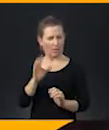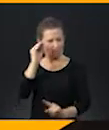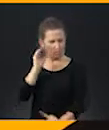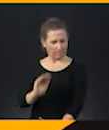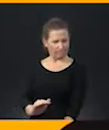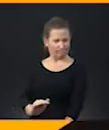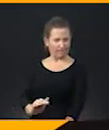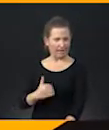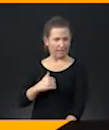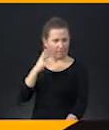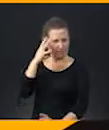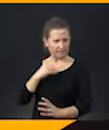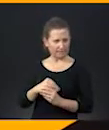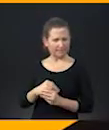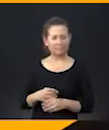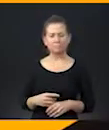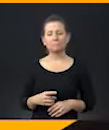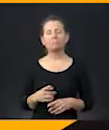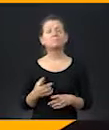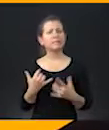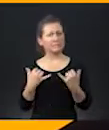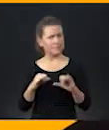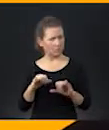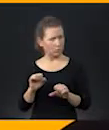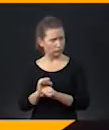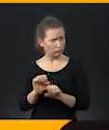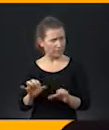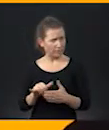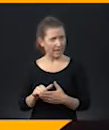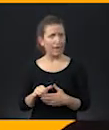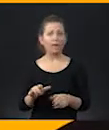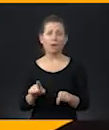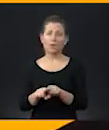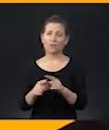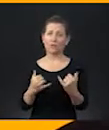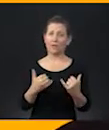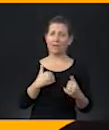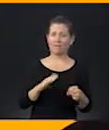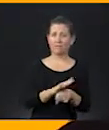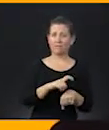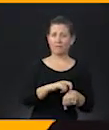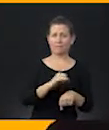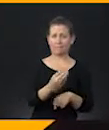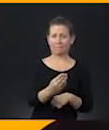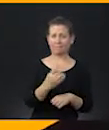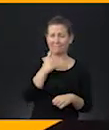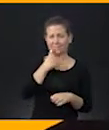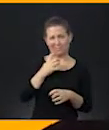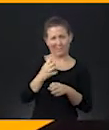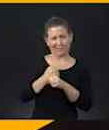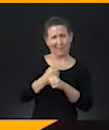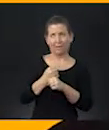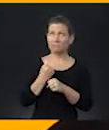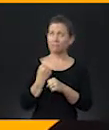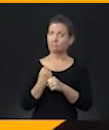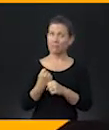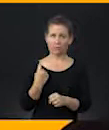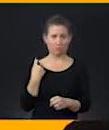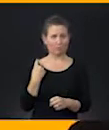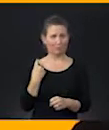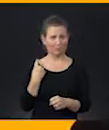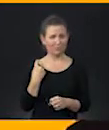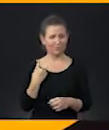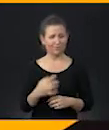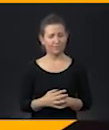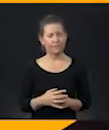with a little boy with autism. And then I currently still do that, and I also have a full-time job too that I just